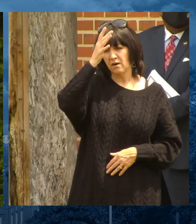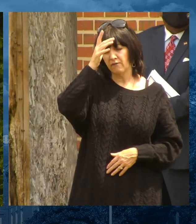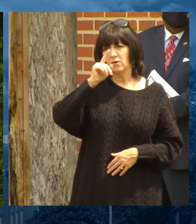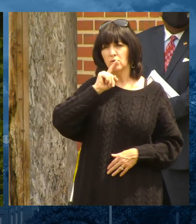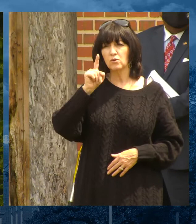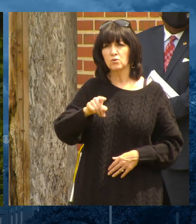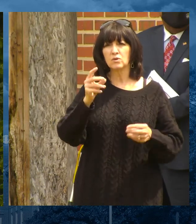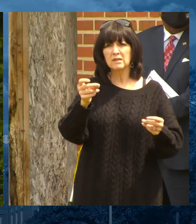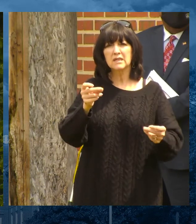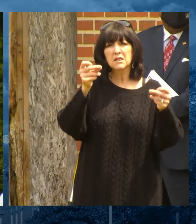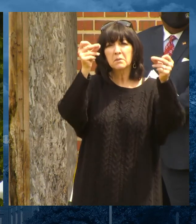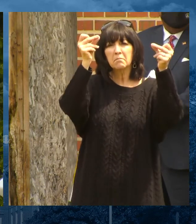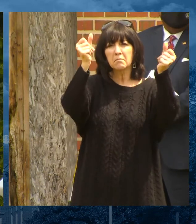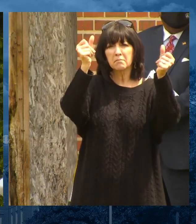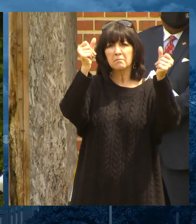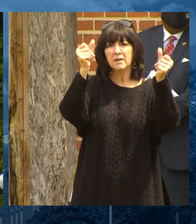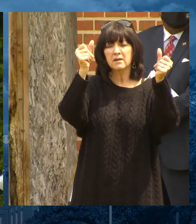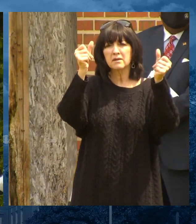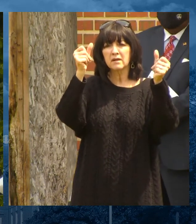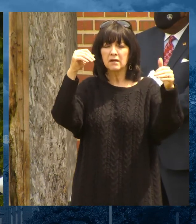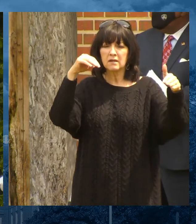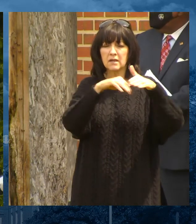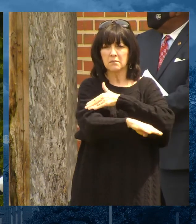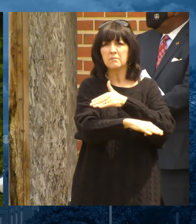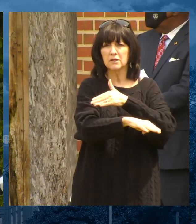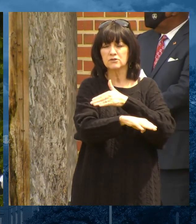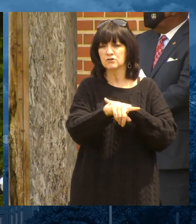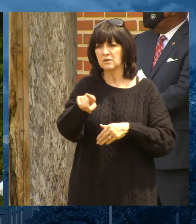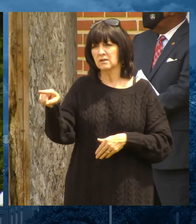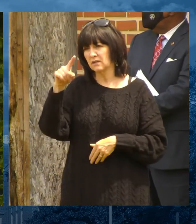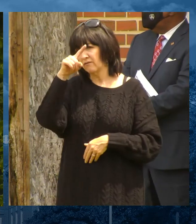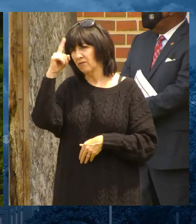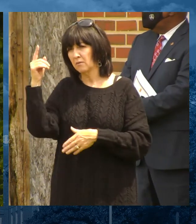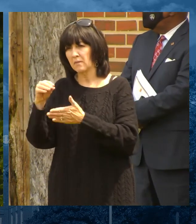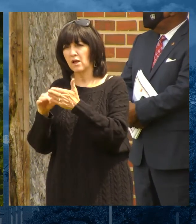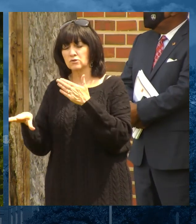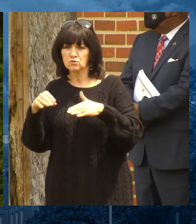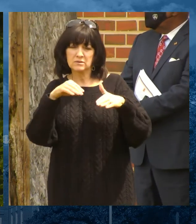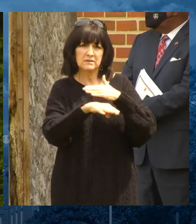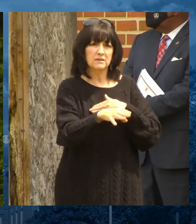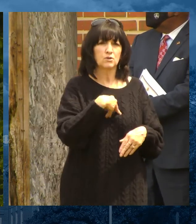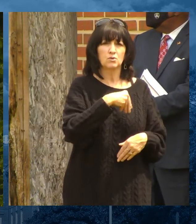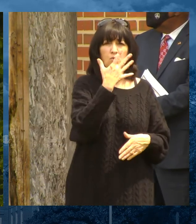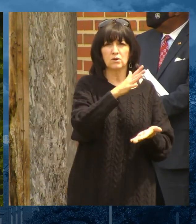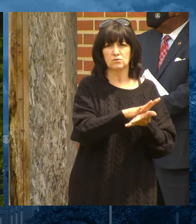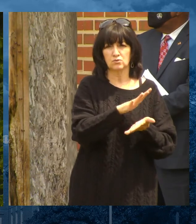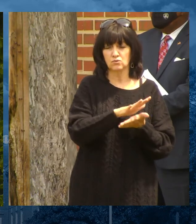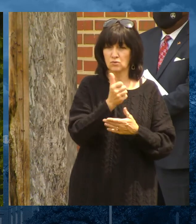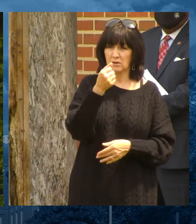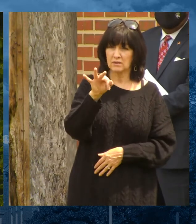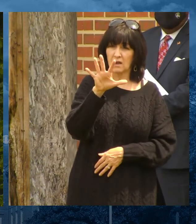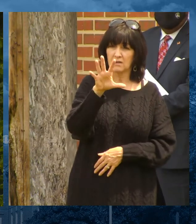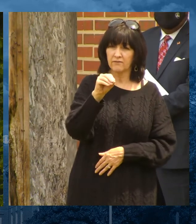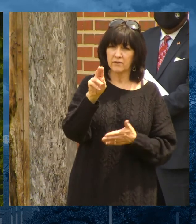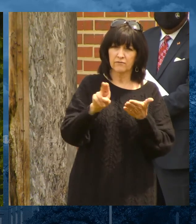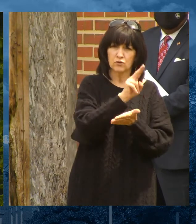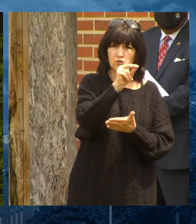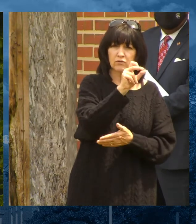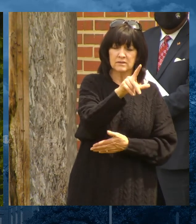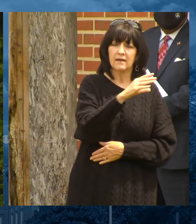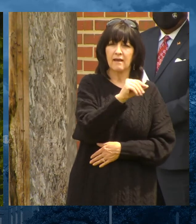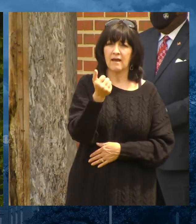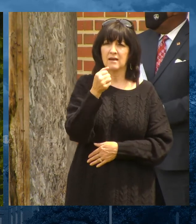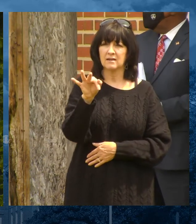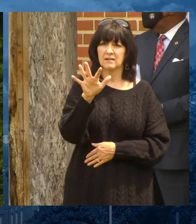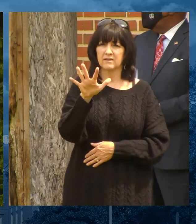American students to the white schools in Delaware in 1950 in the University of Delaware case, and in 1952